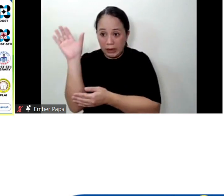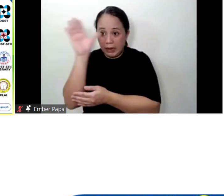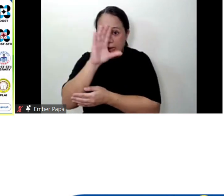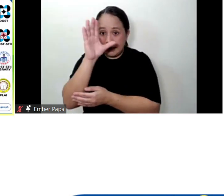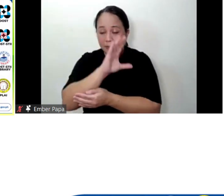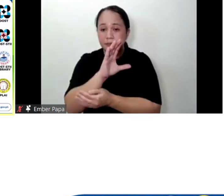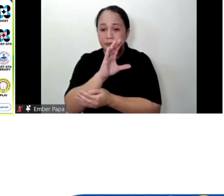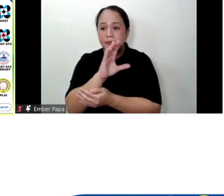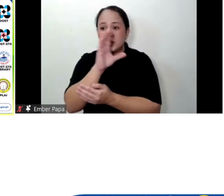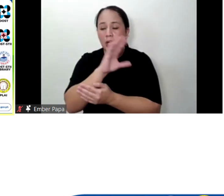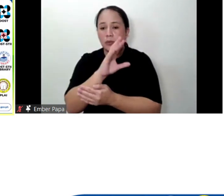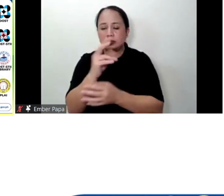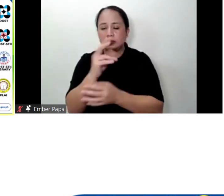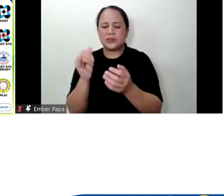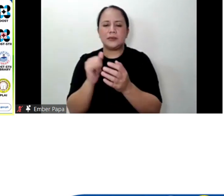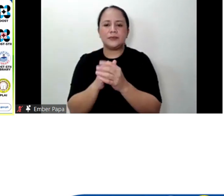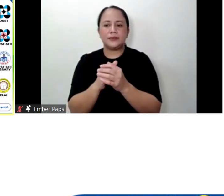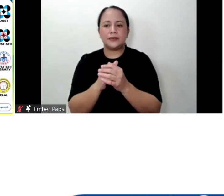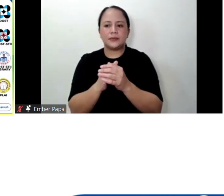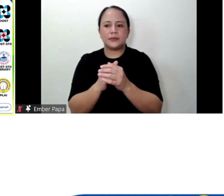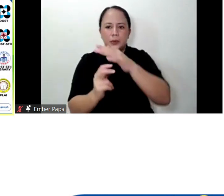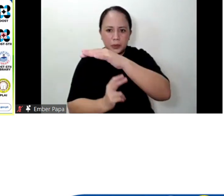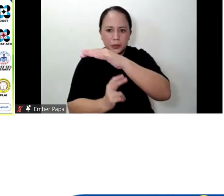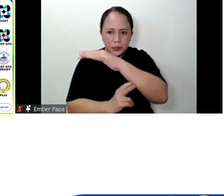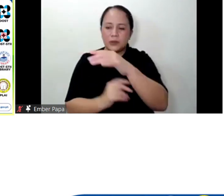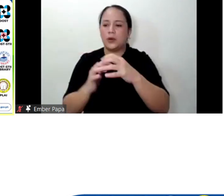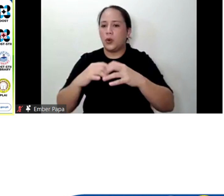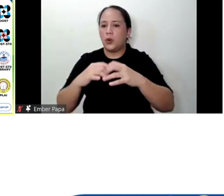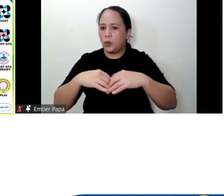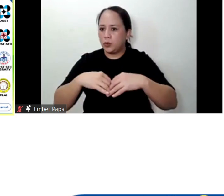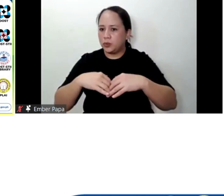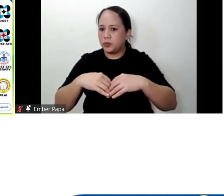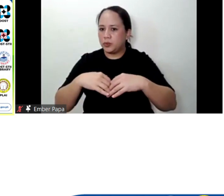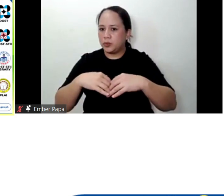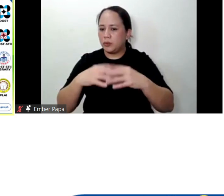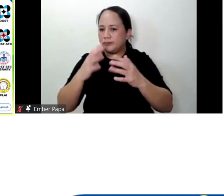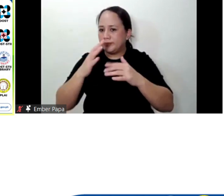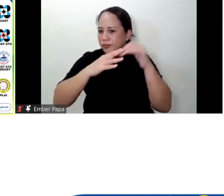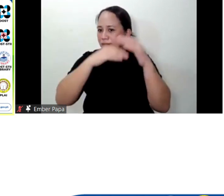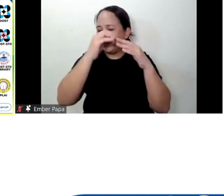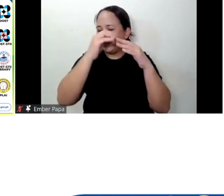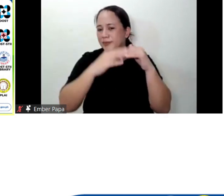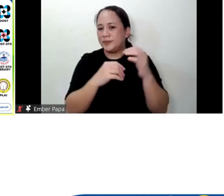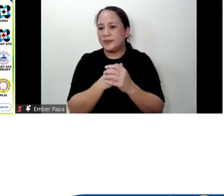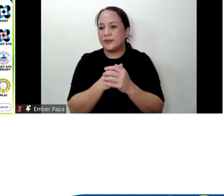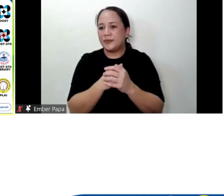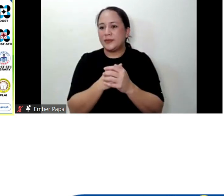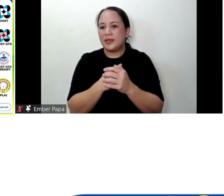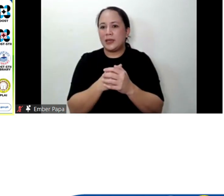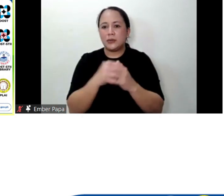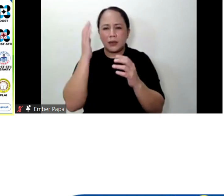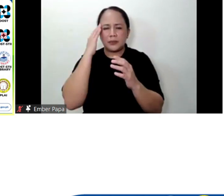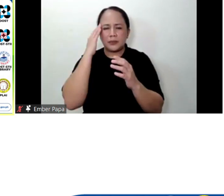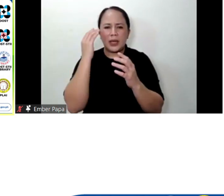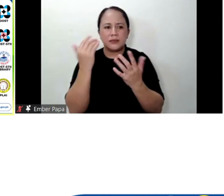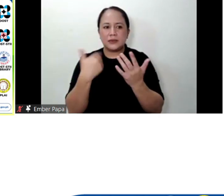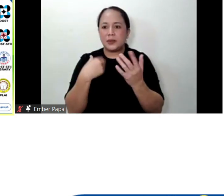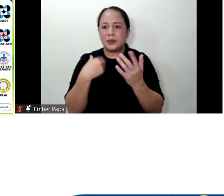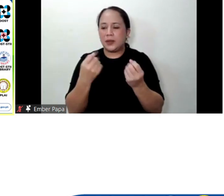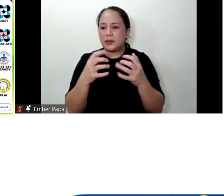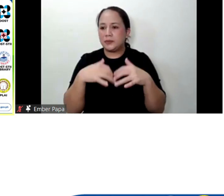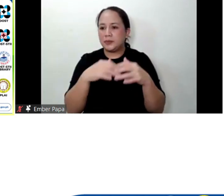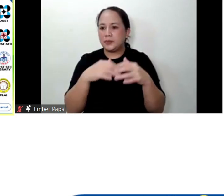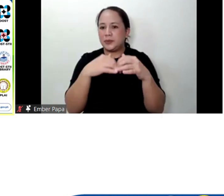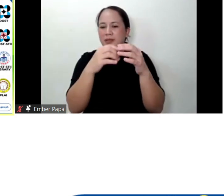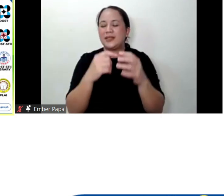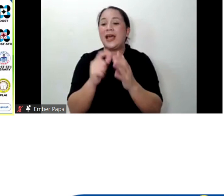mga bridges or buildings, hindi po yung build dito. All right? Ito po yung